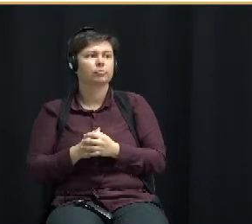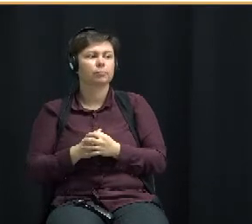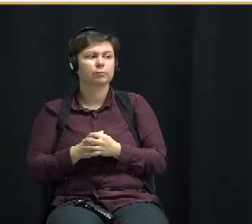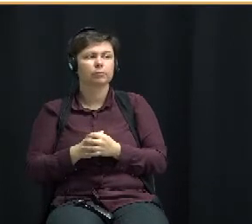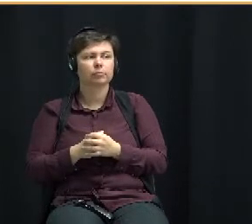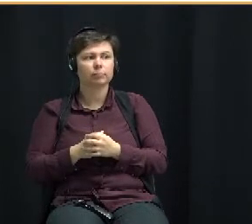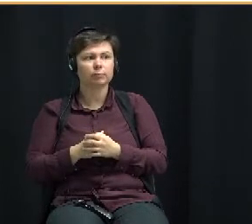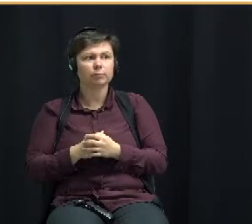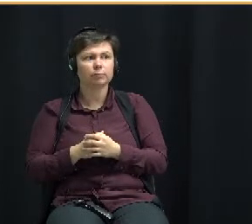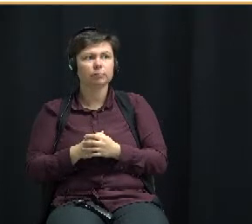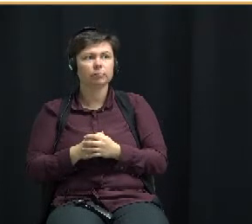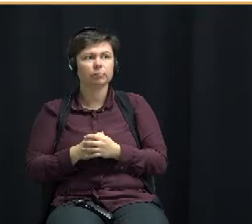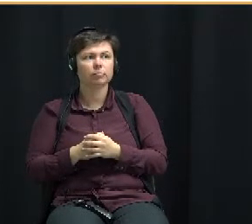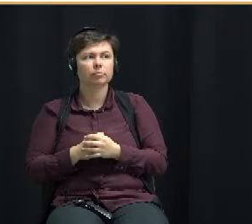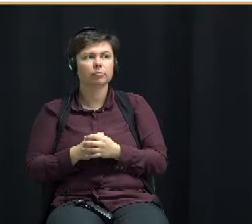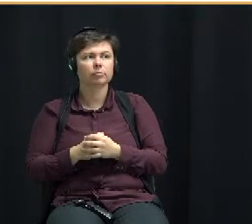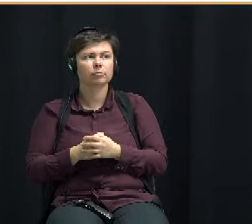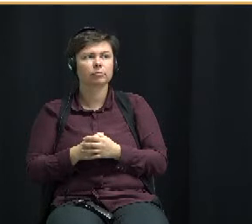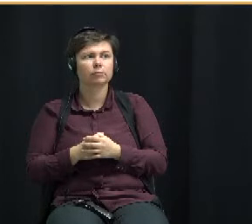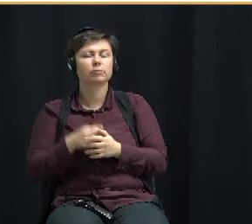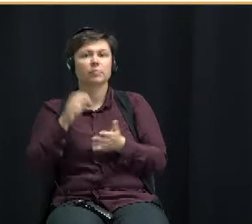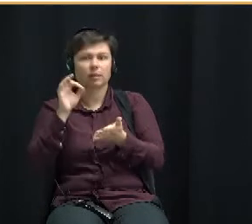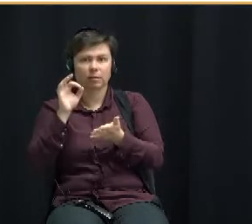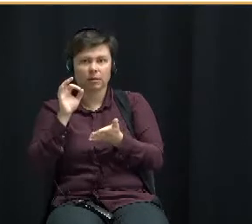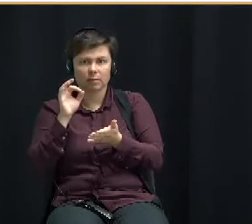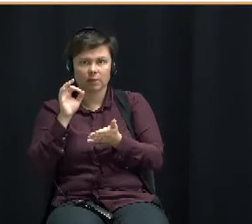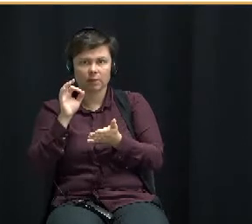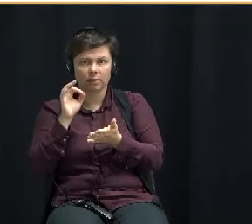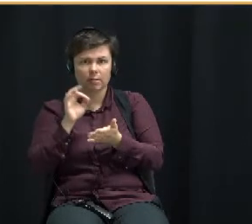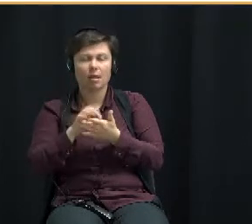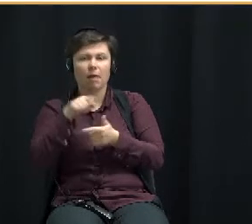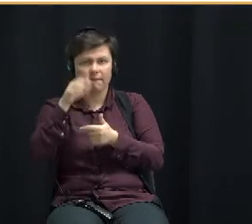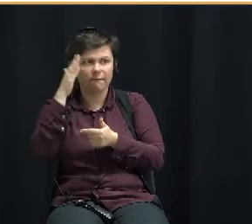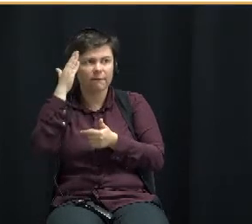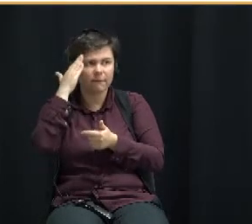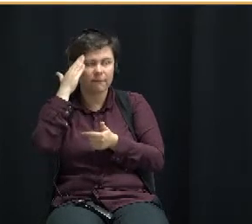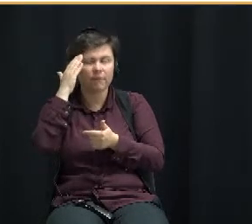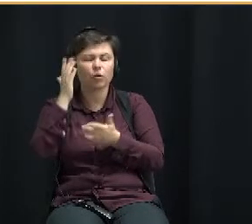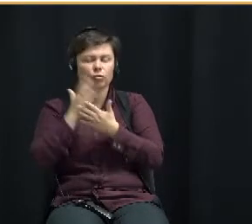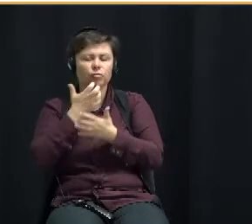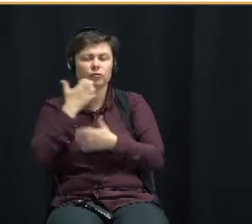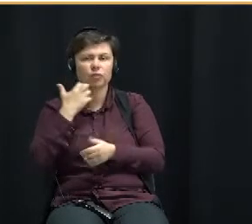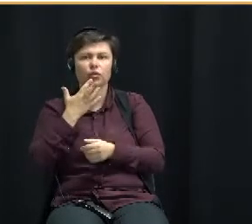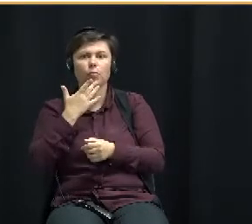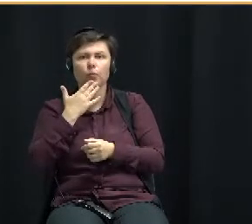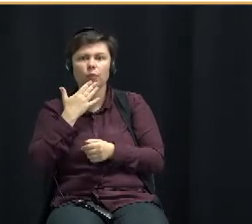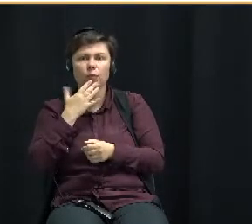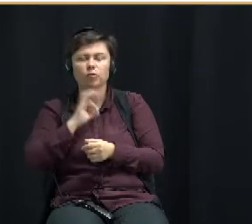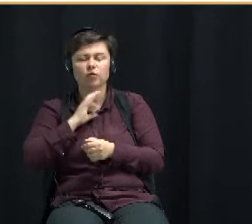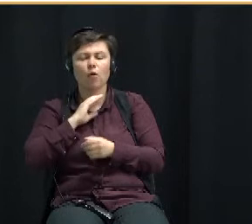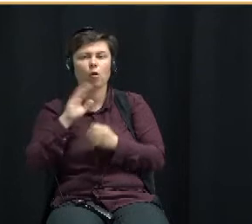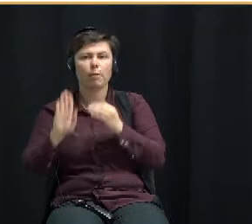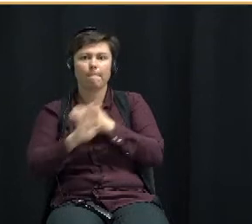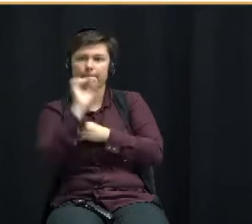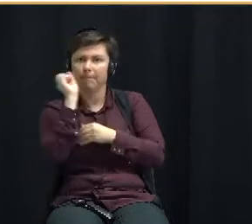So what we realized, as someone said earlier in the presentation, nothing about us without us. And that